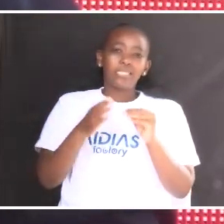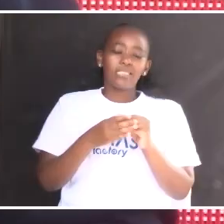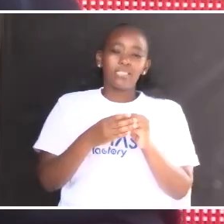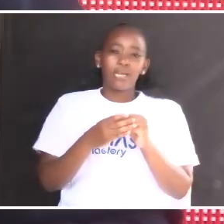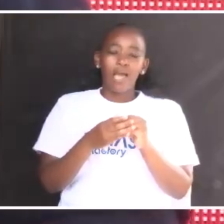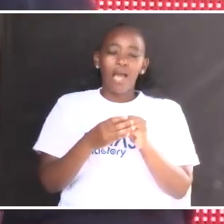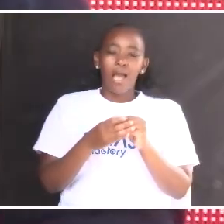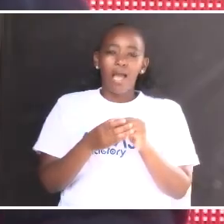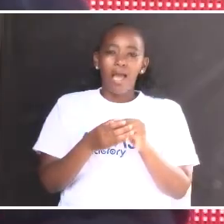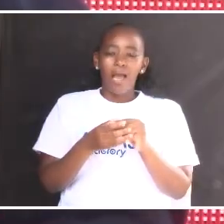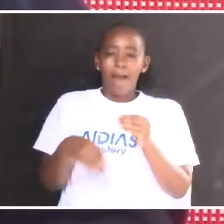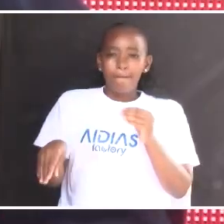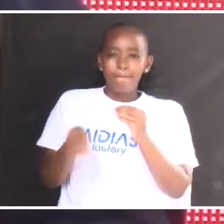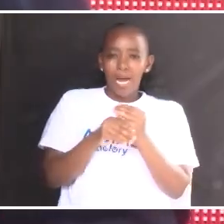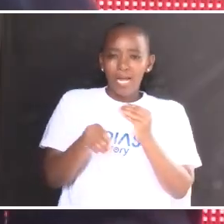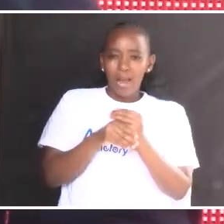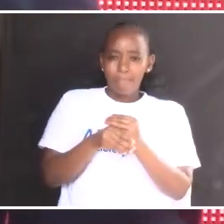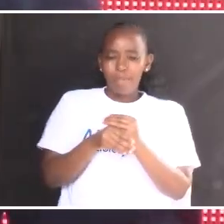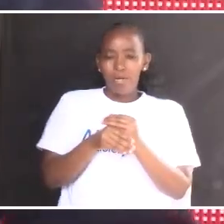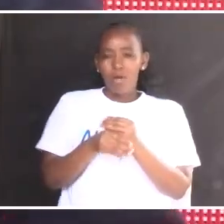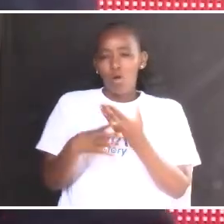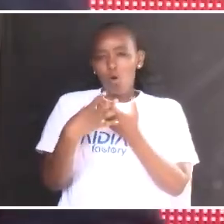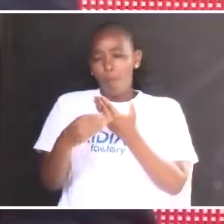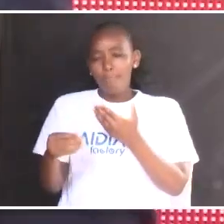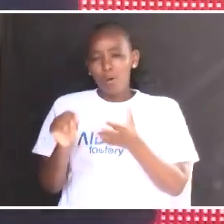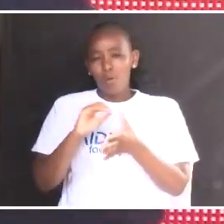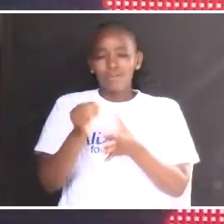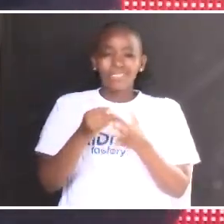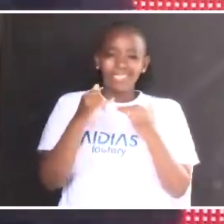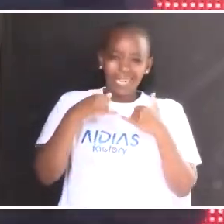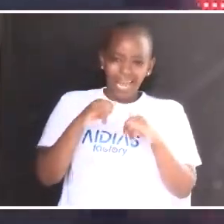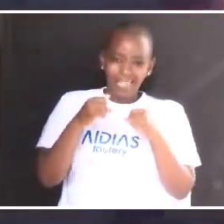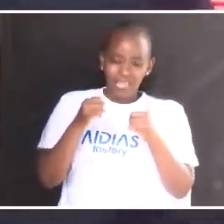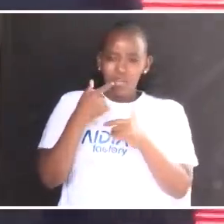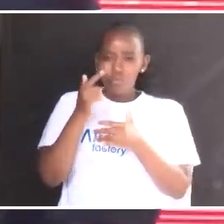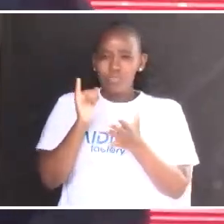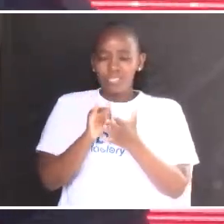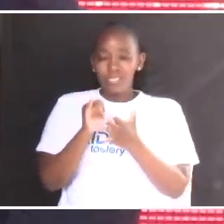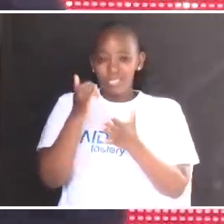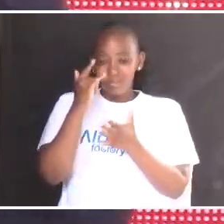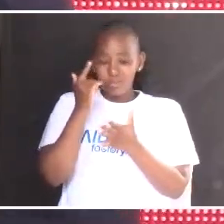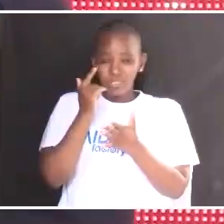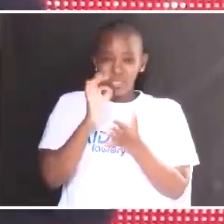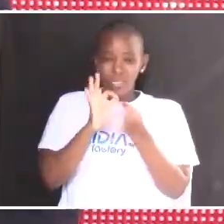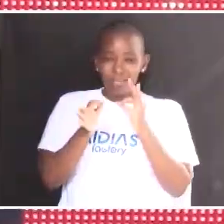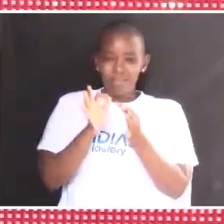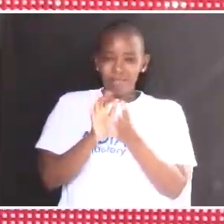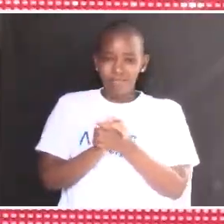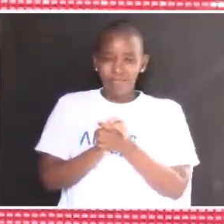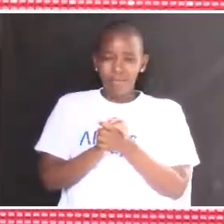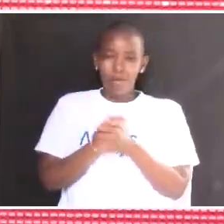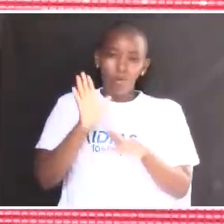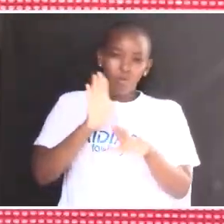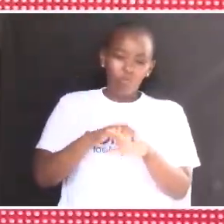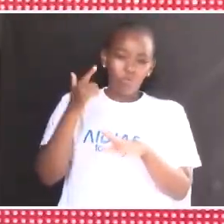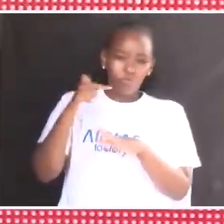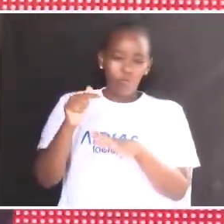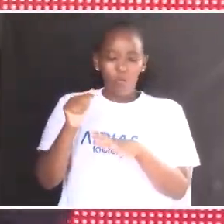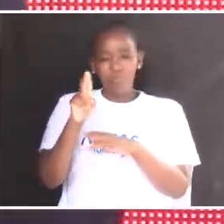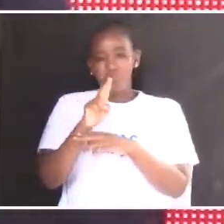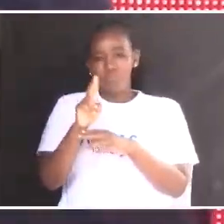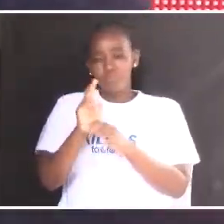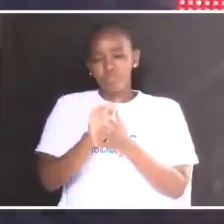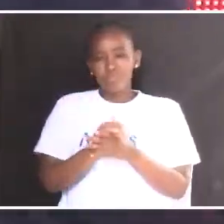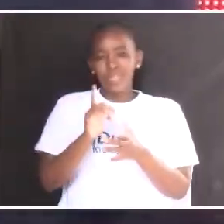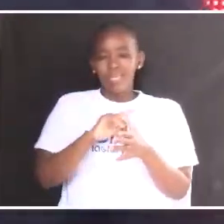copy, or testing to determine whether it is suitable for a certain use,